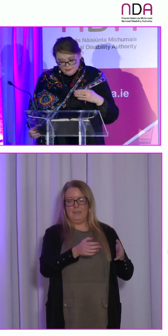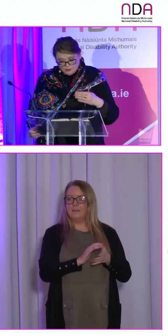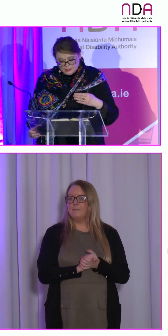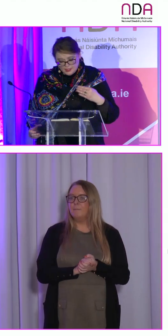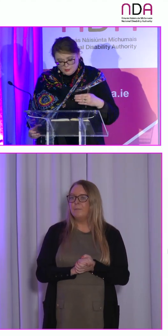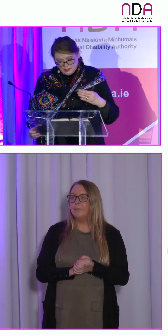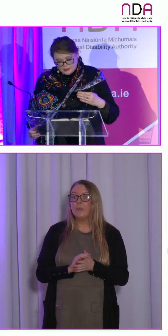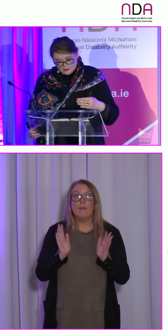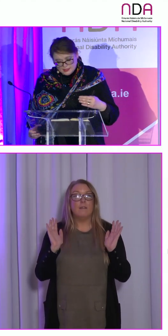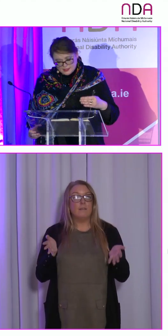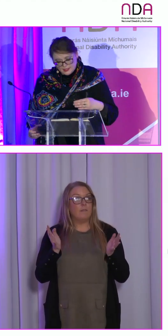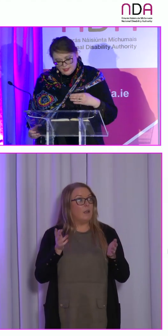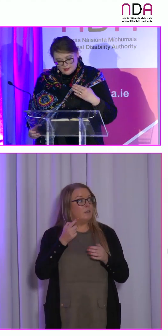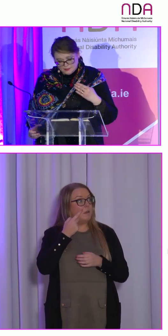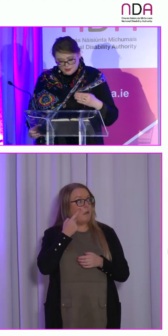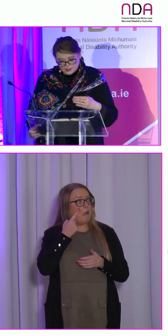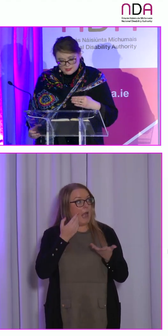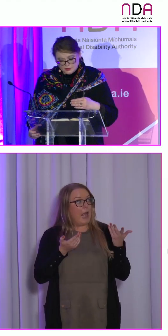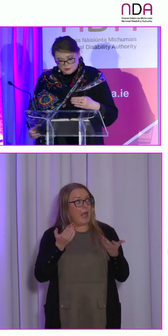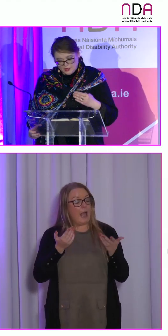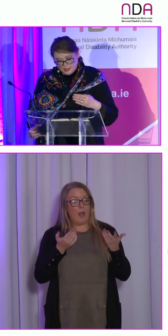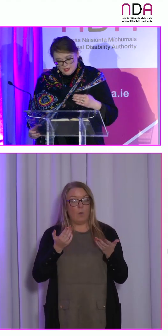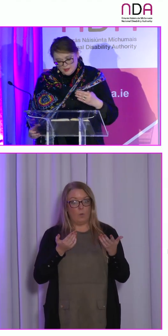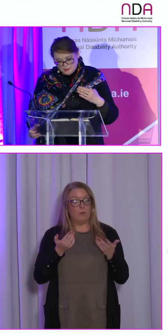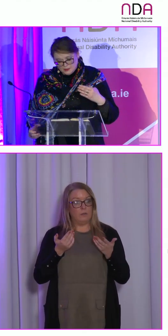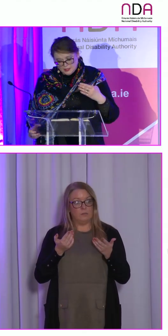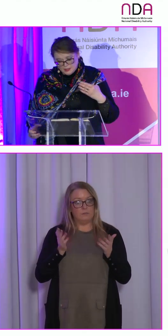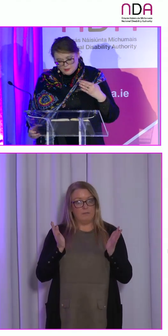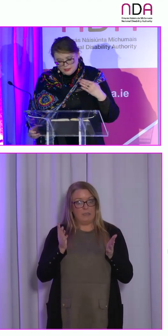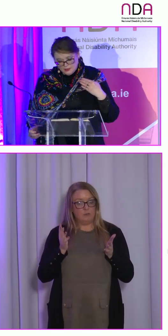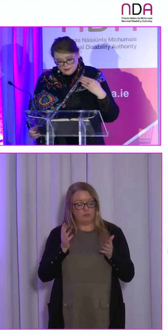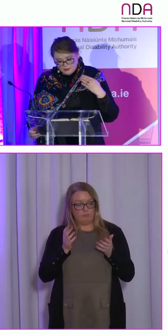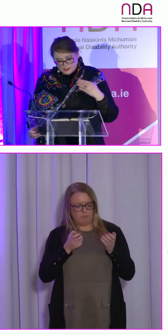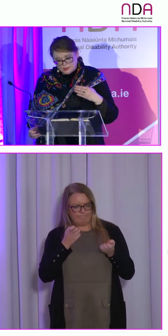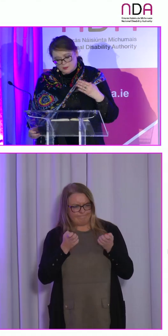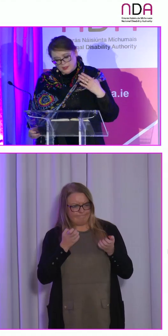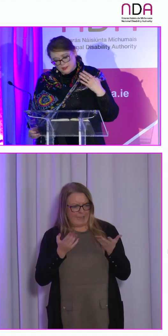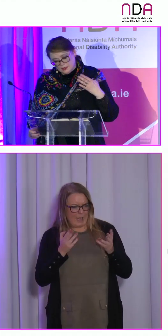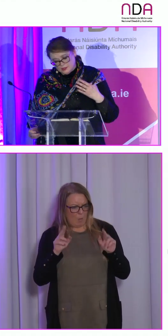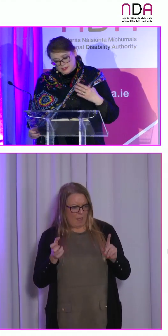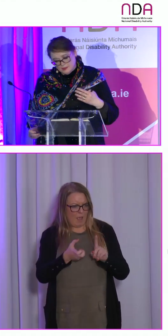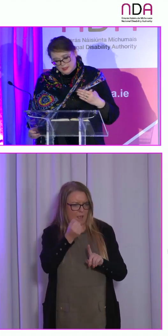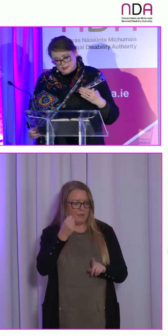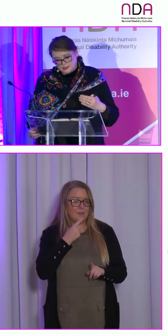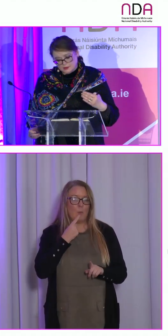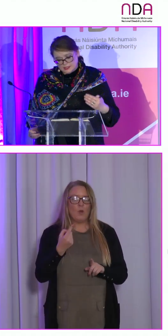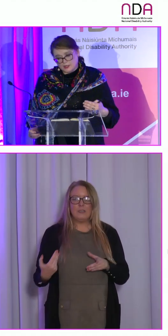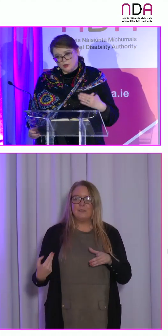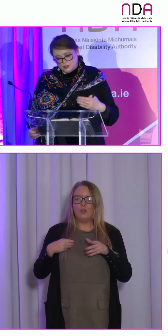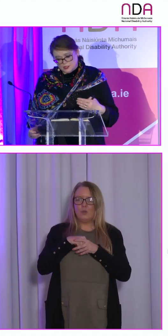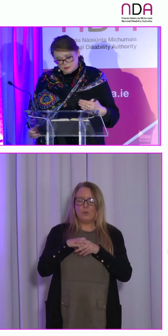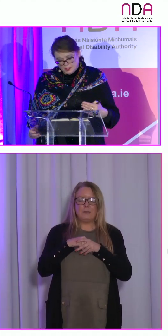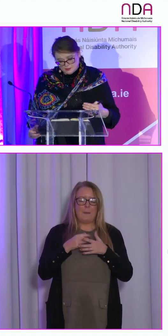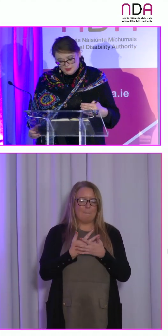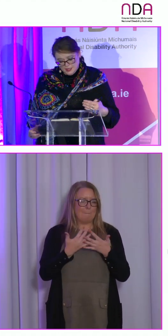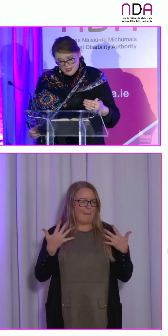We have looked at how we can do this, and the project is underway, but we have enriched it by including as many